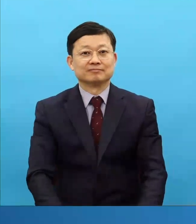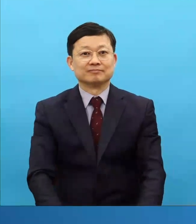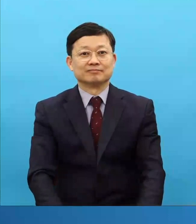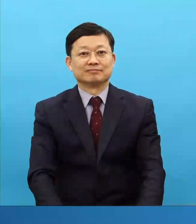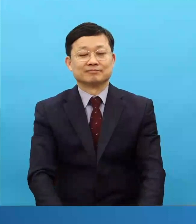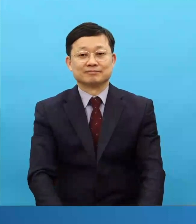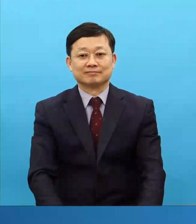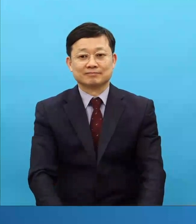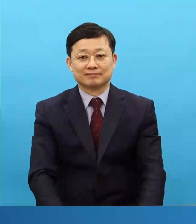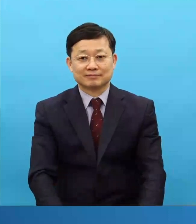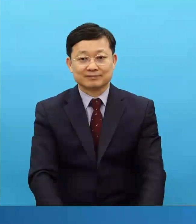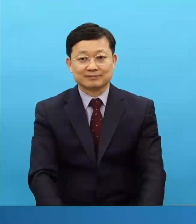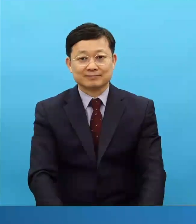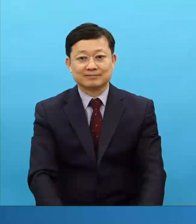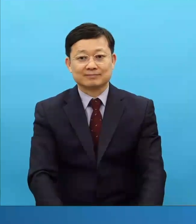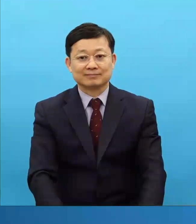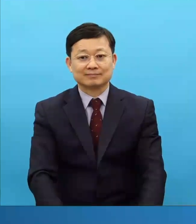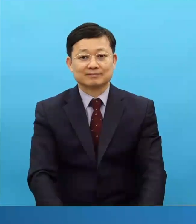this characteristic?